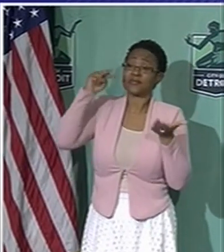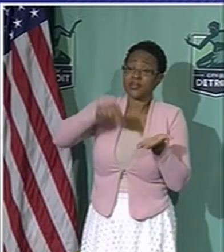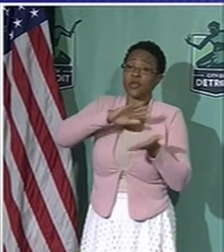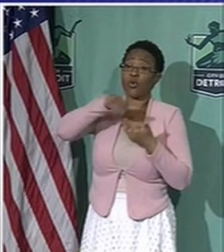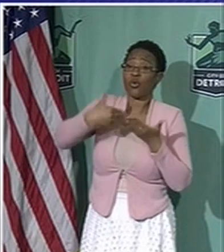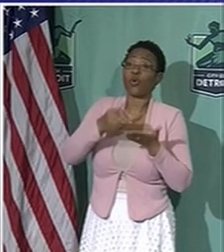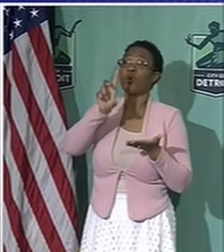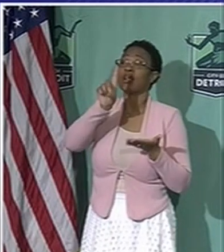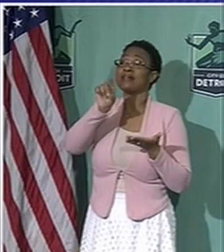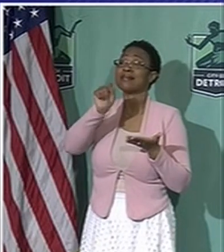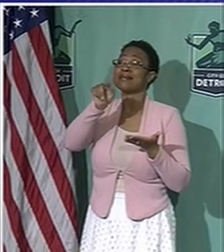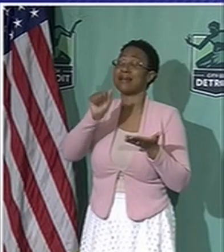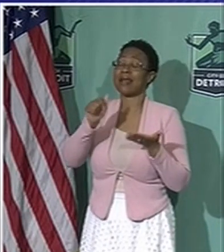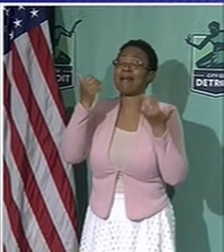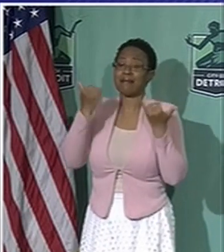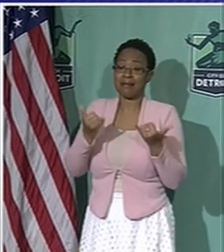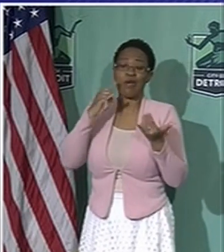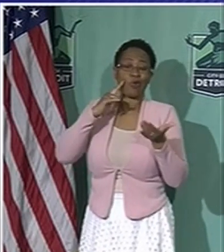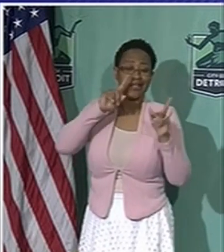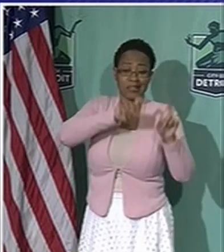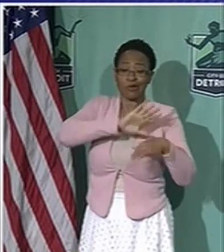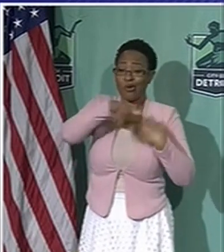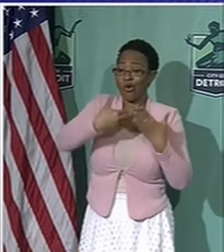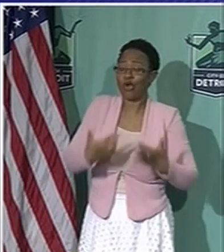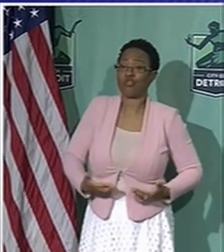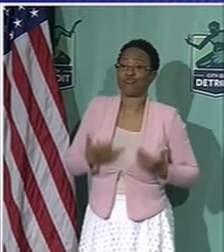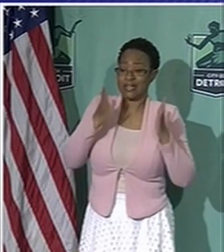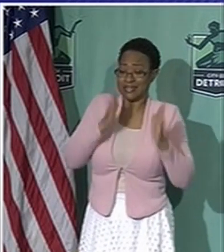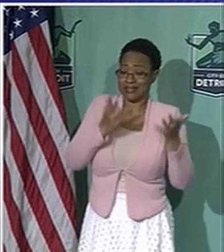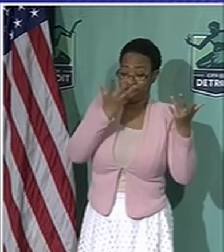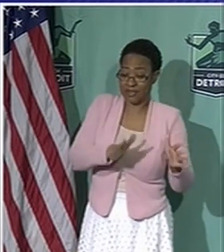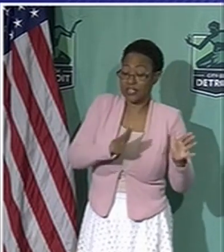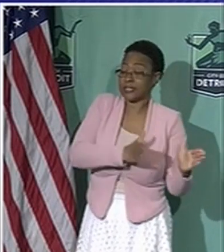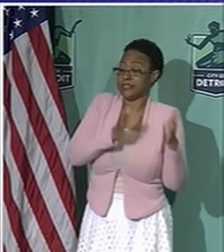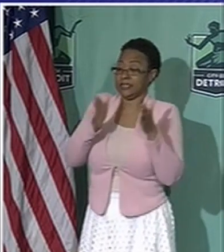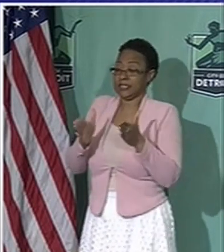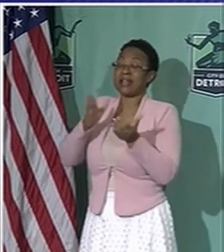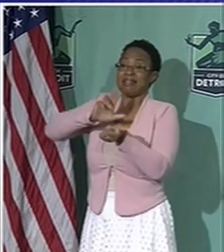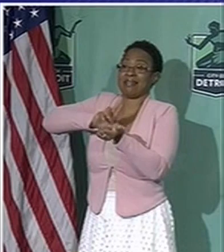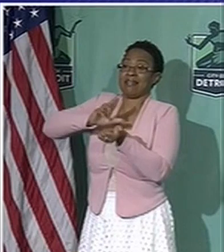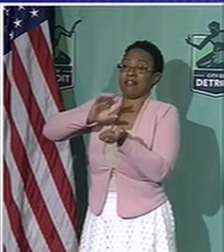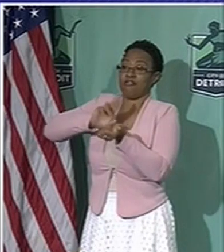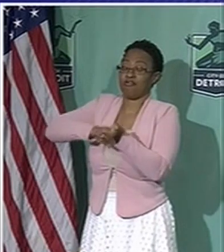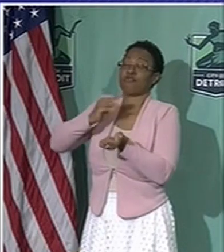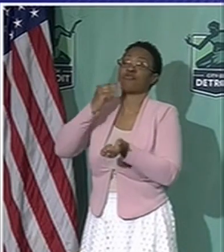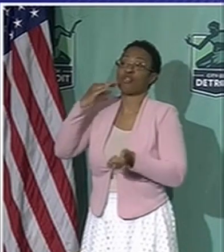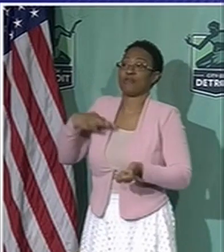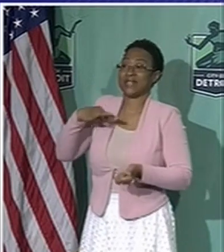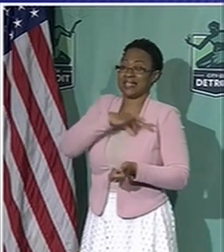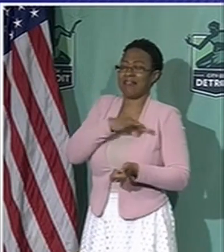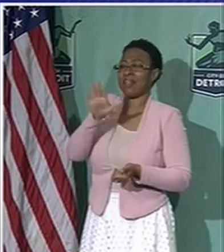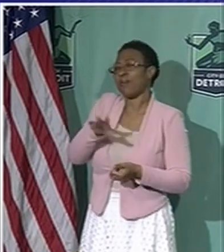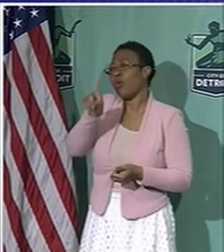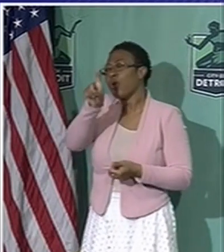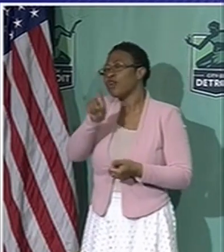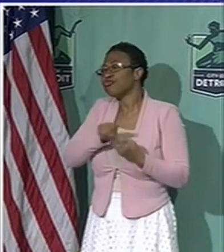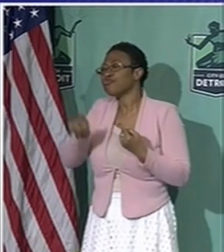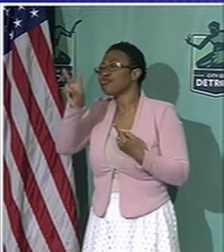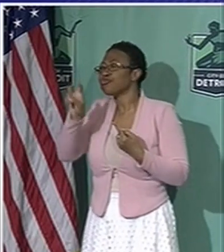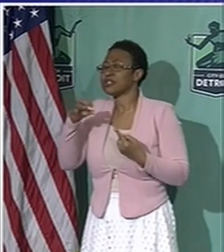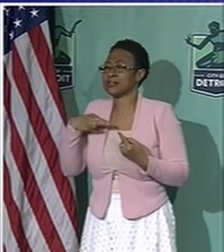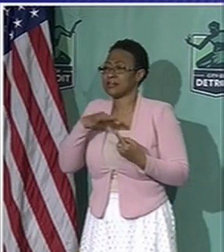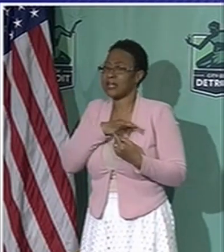nursing home residents, it's time to switch gears and test the staff. Each nursing home has about 100 to 200 staff, and